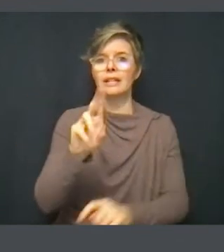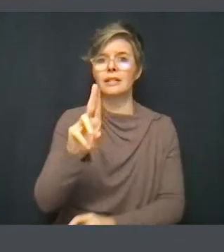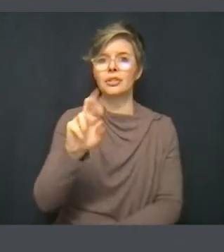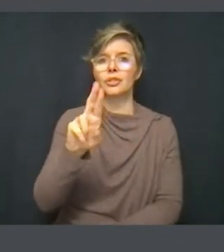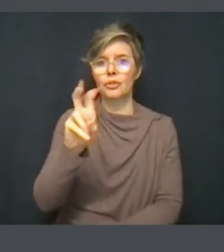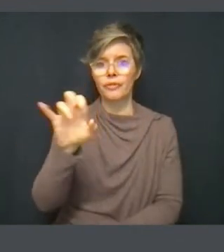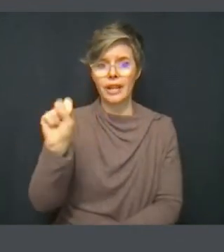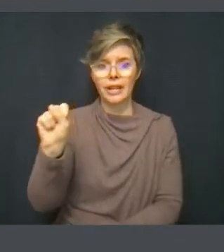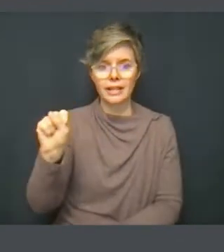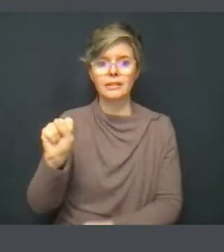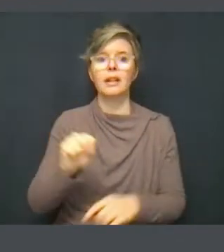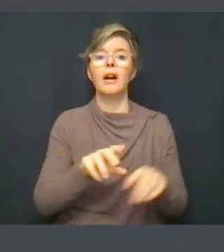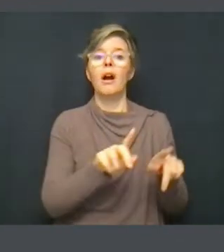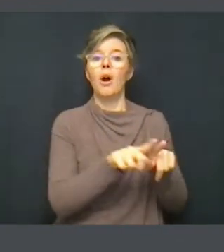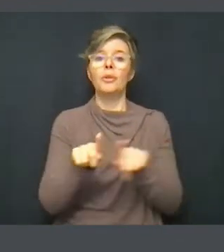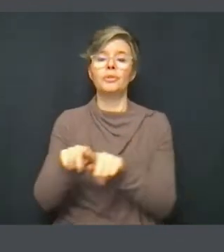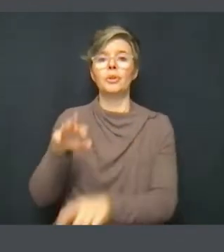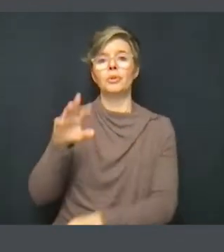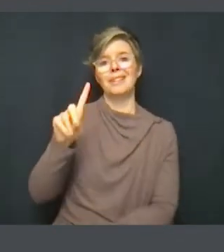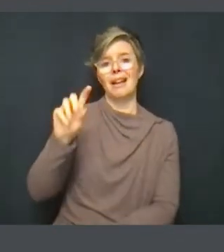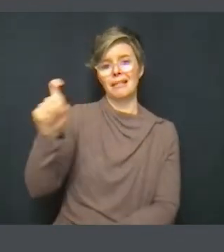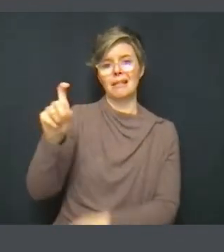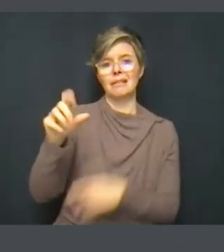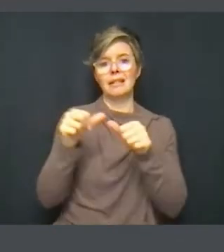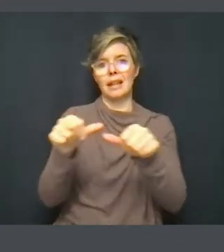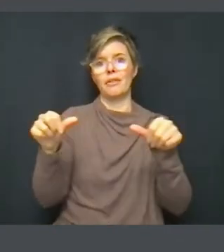background information. When